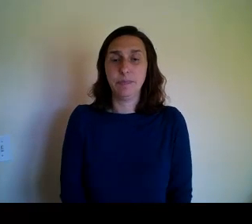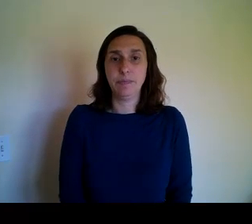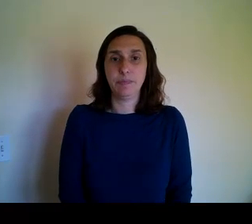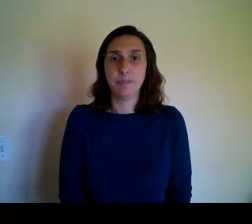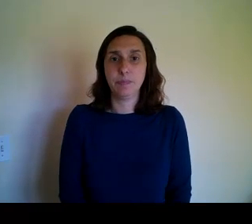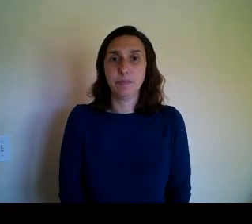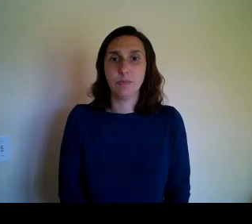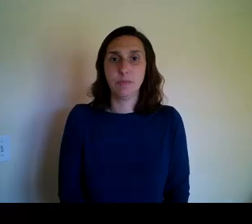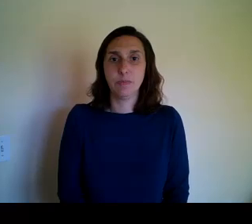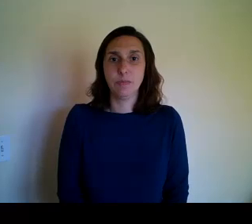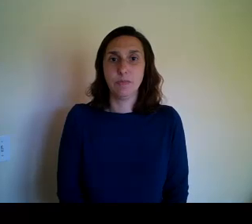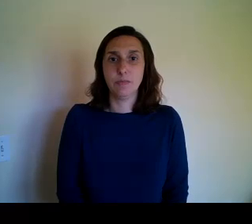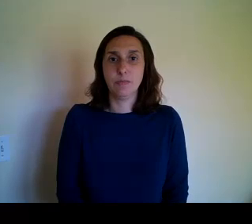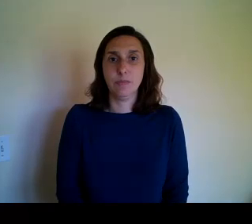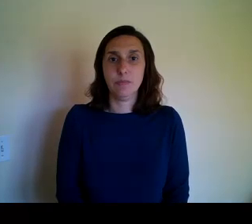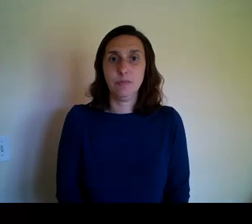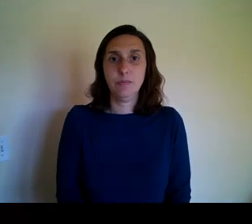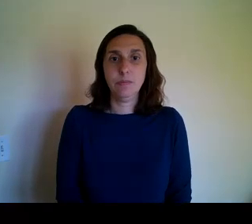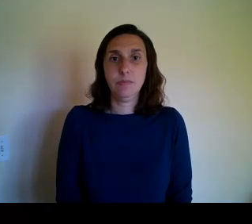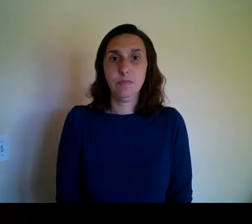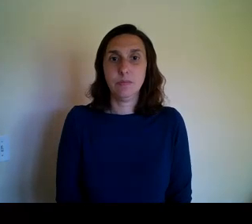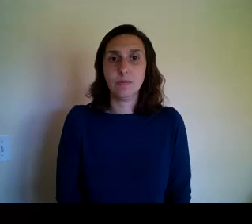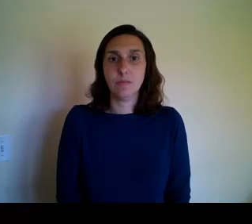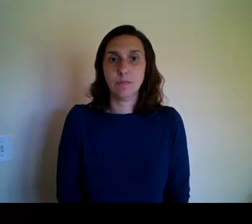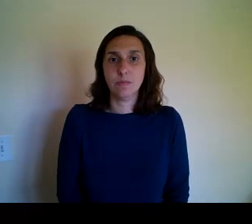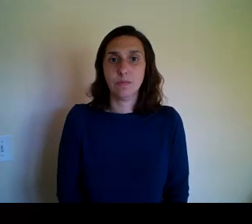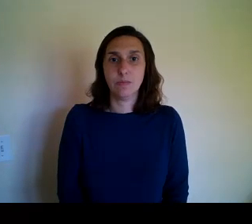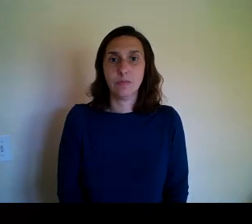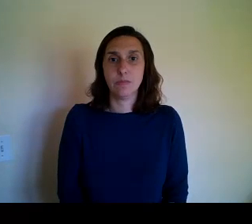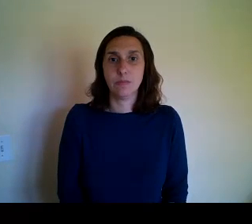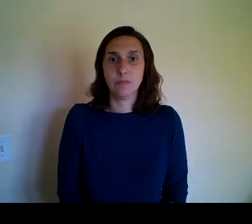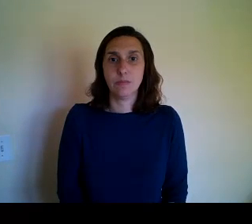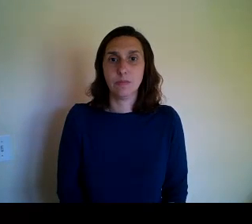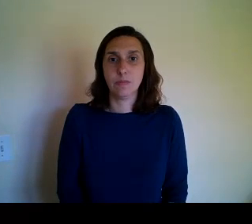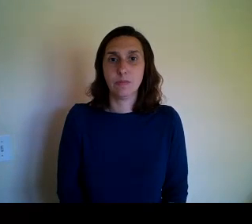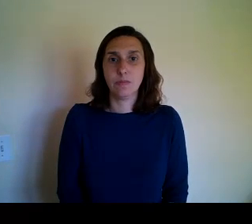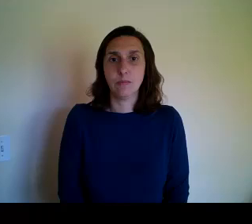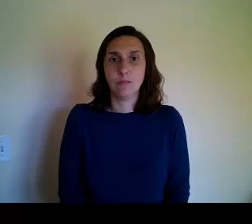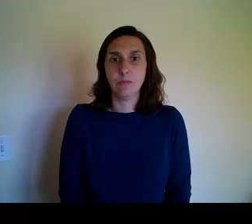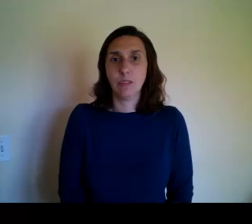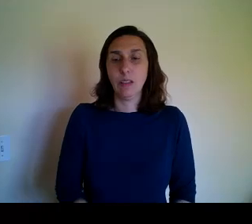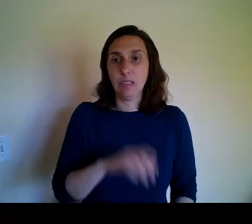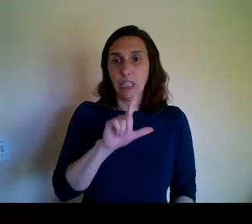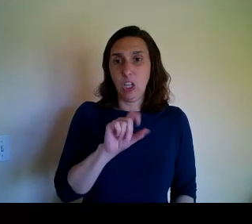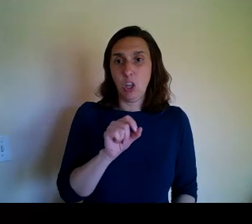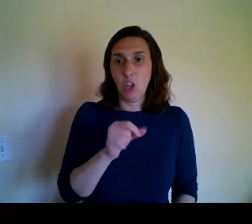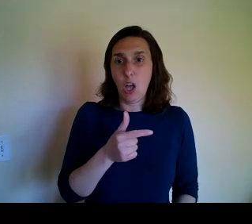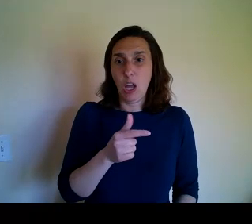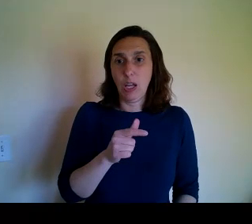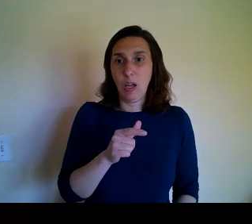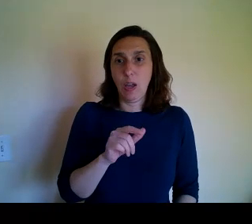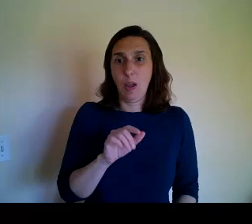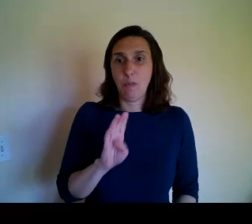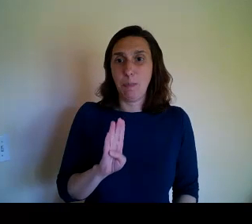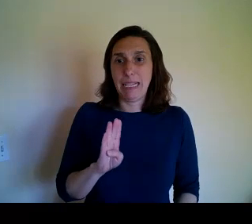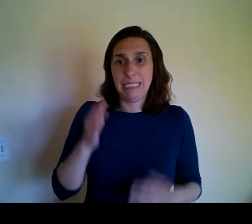Let me just, I'll say, I'll get the log in some base I don't have to some value